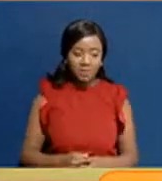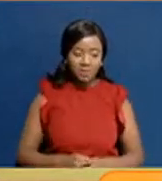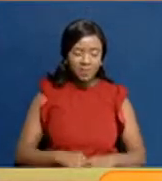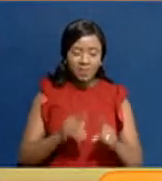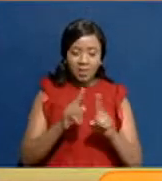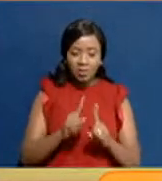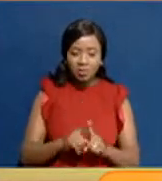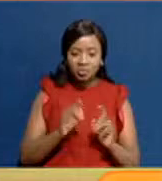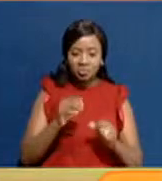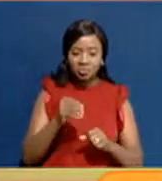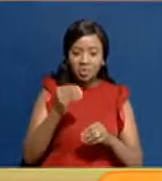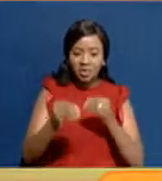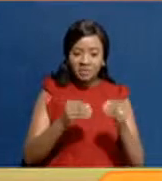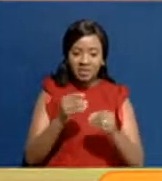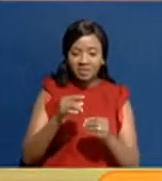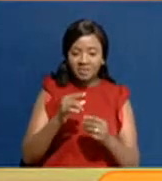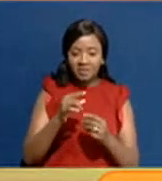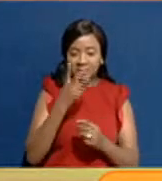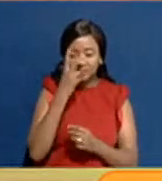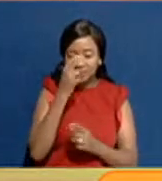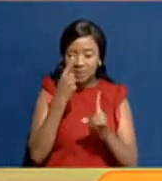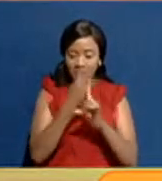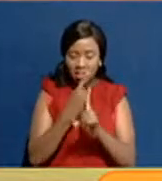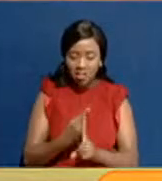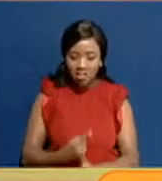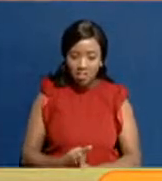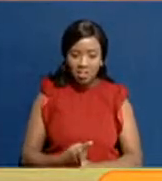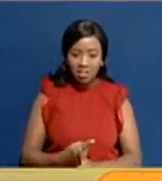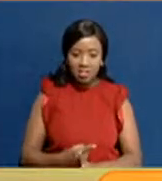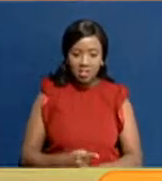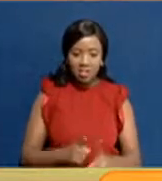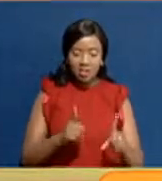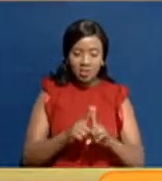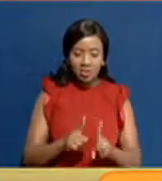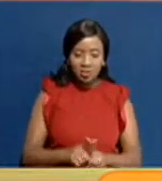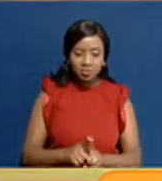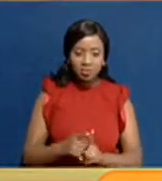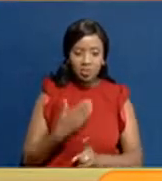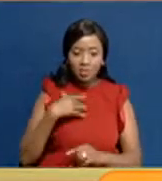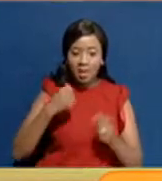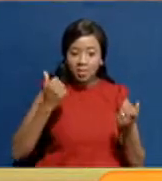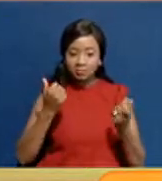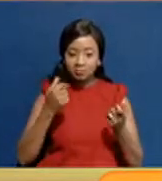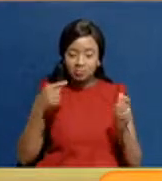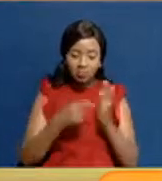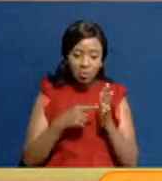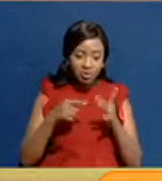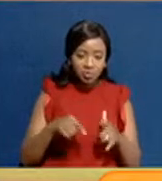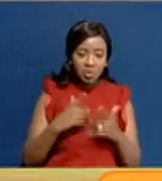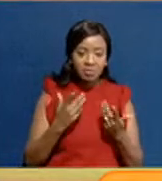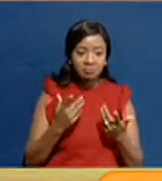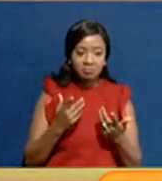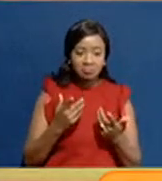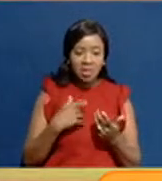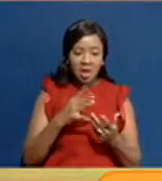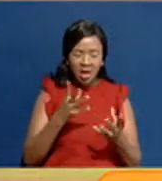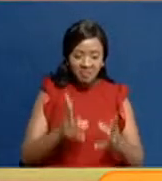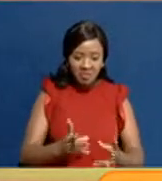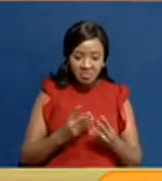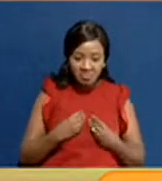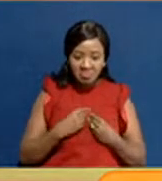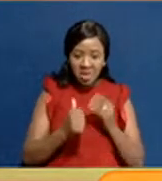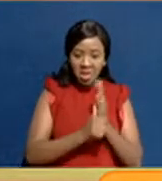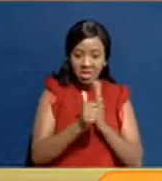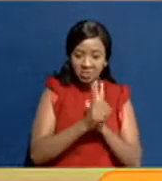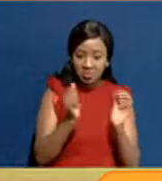of suspects. My take tonight ventures to the recommended language of governance, an omission that was made by Article 10